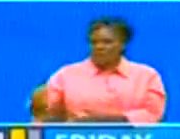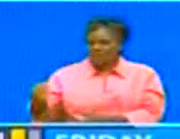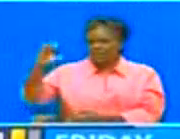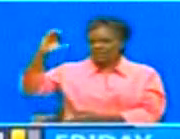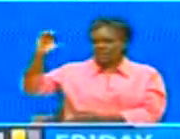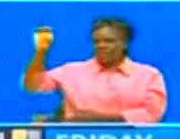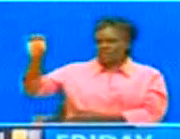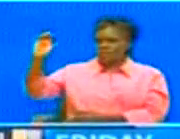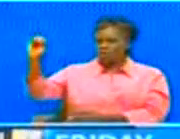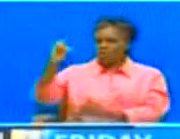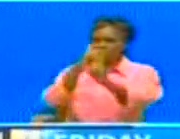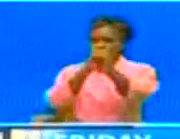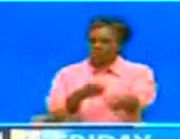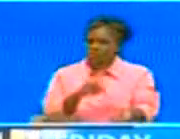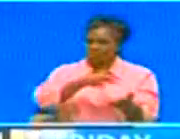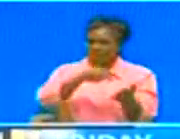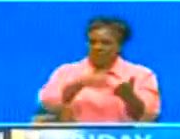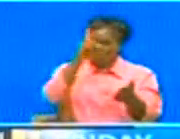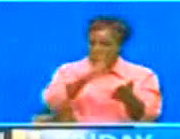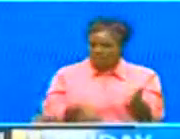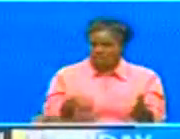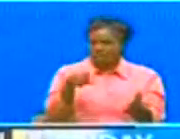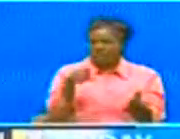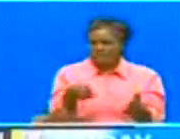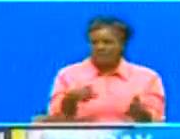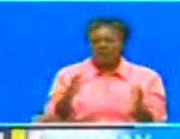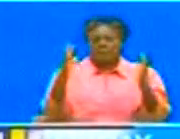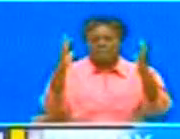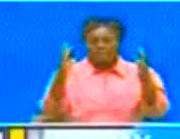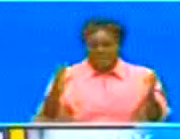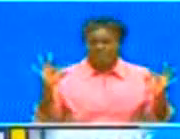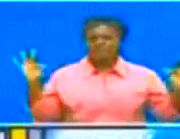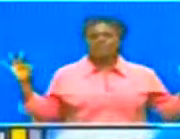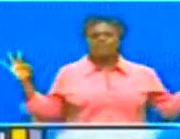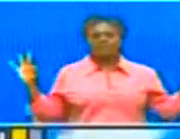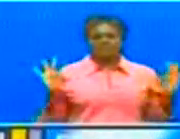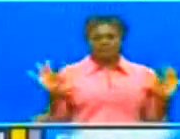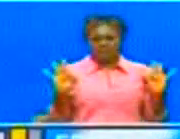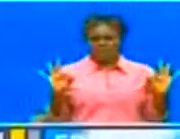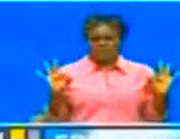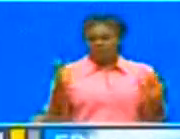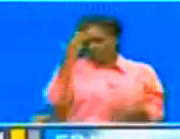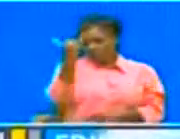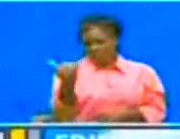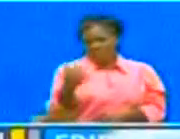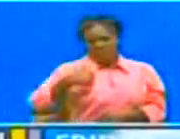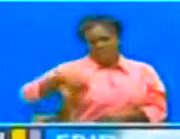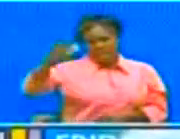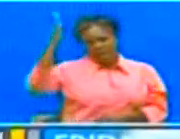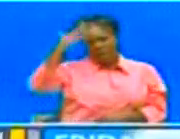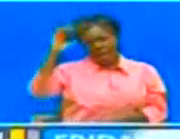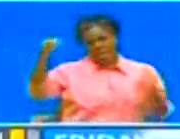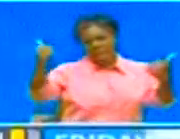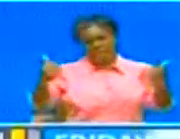Award? Well, this award came to me as a very major surprise, mm-hmm. because I didn't know that we